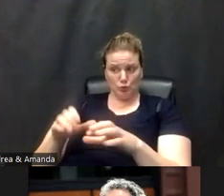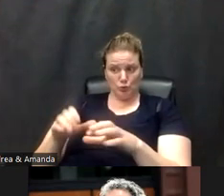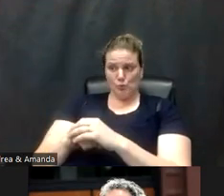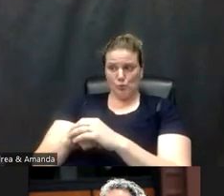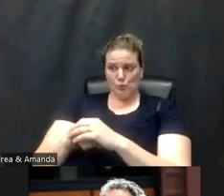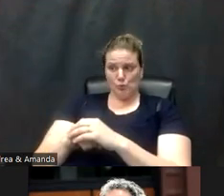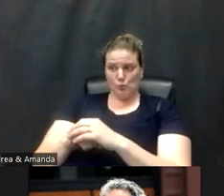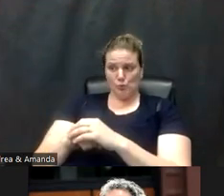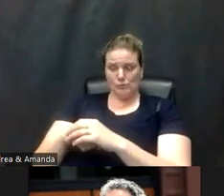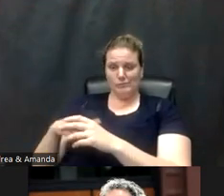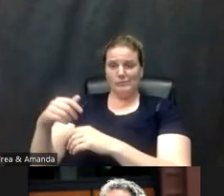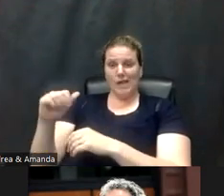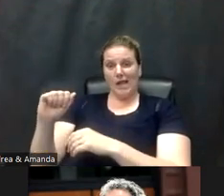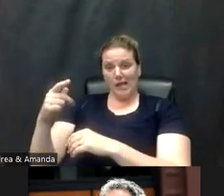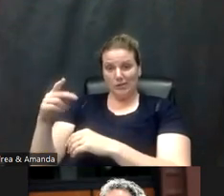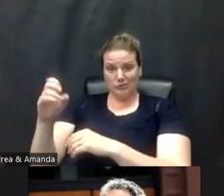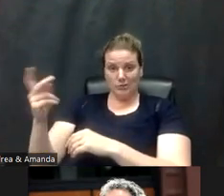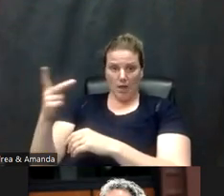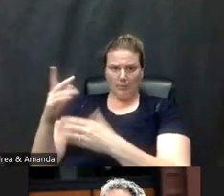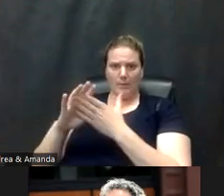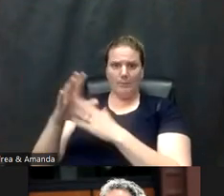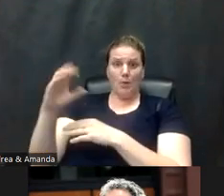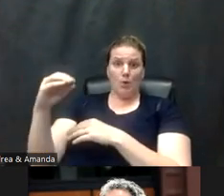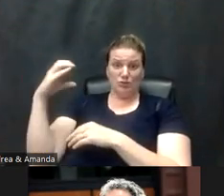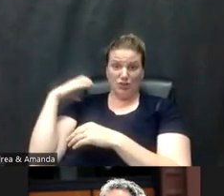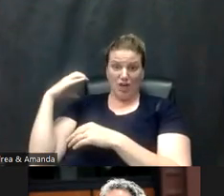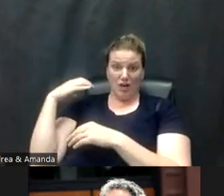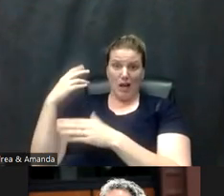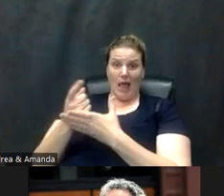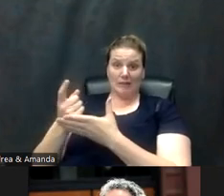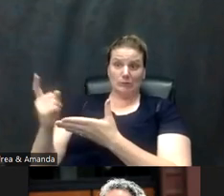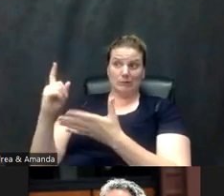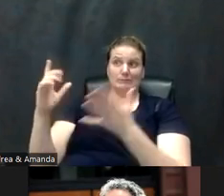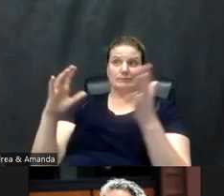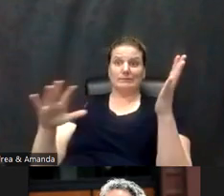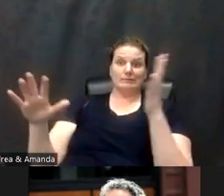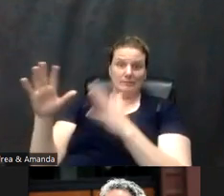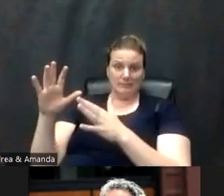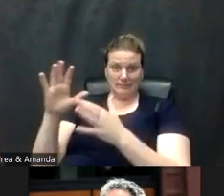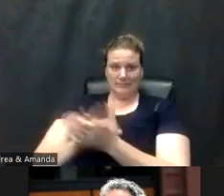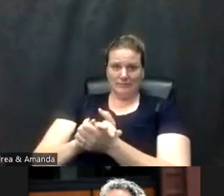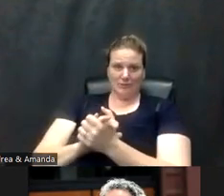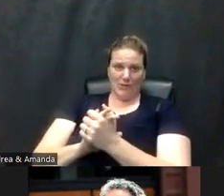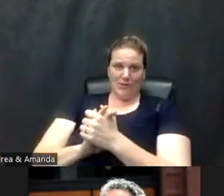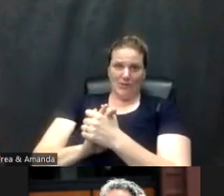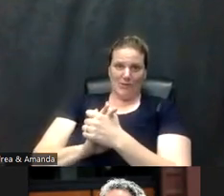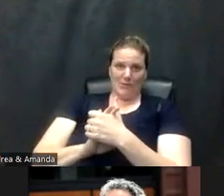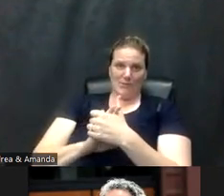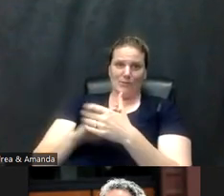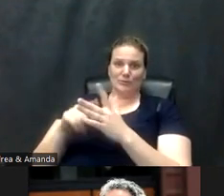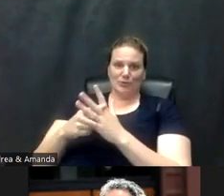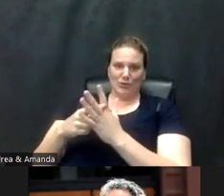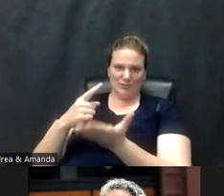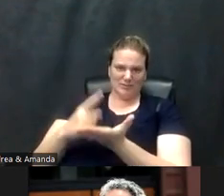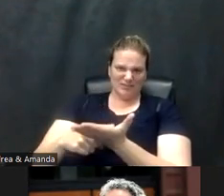Angie and I just became the co-chairs last week. So we are going to be getting together to discuss that